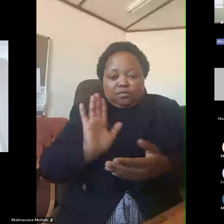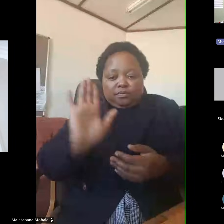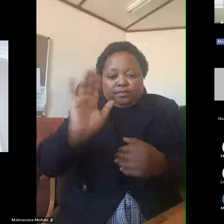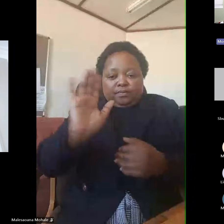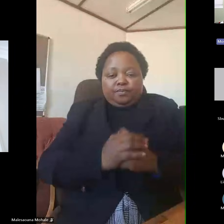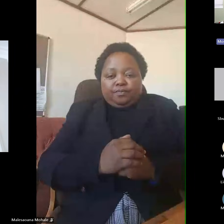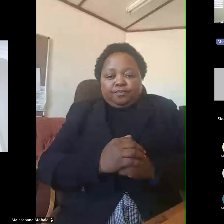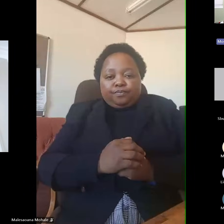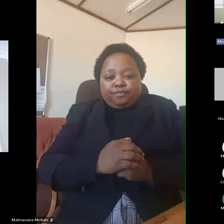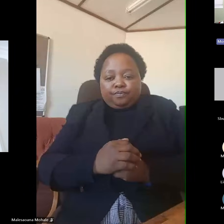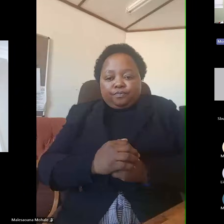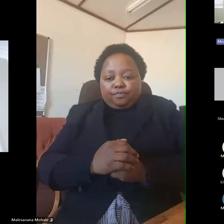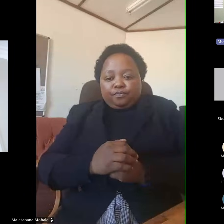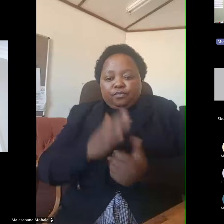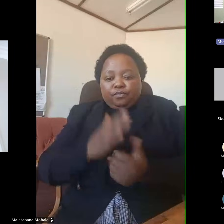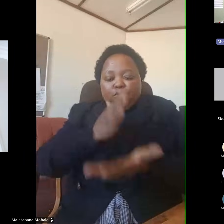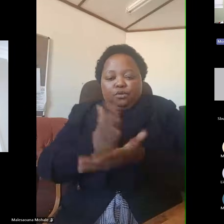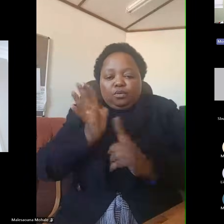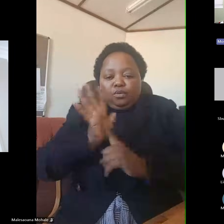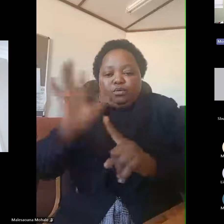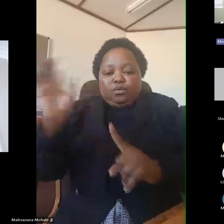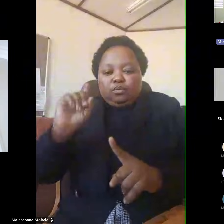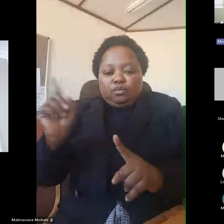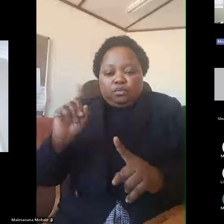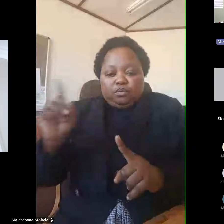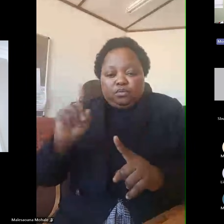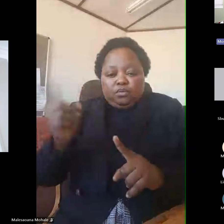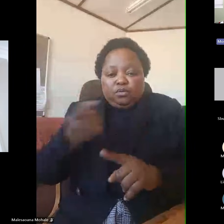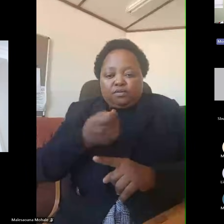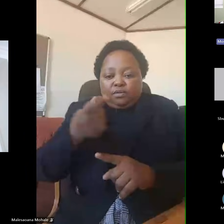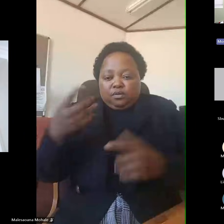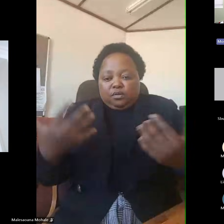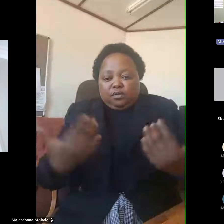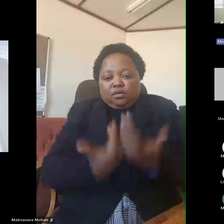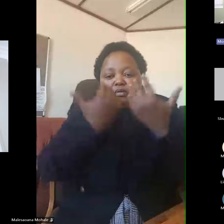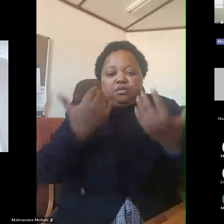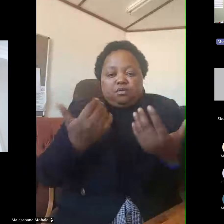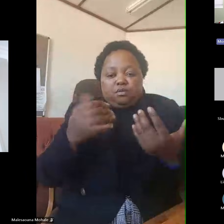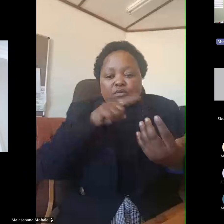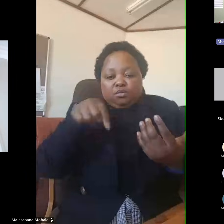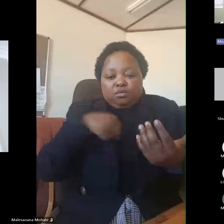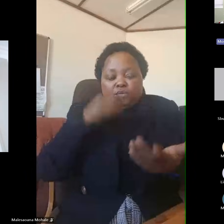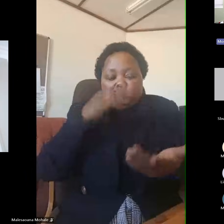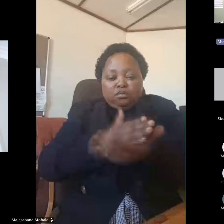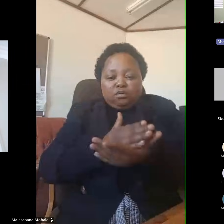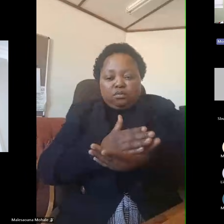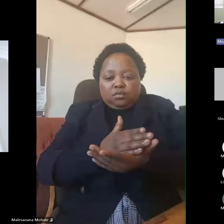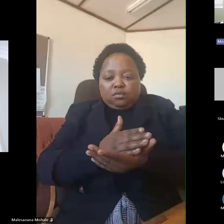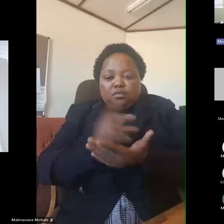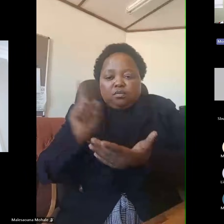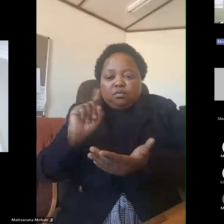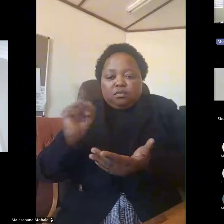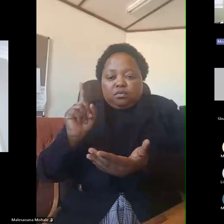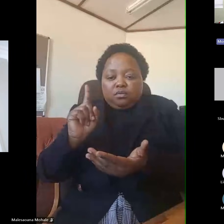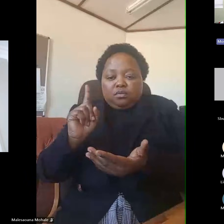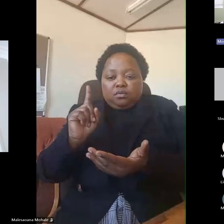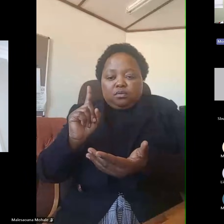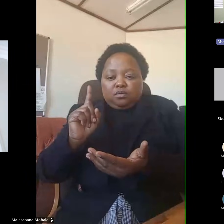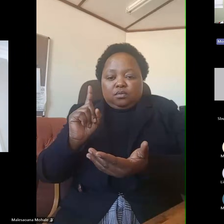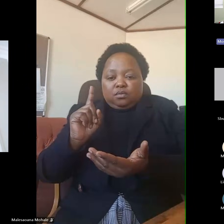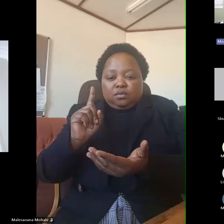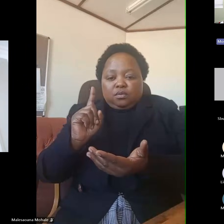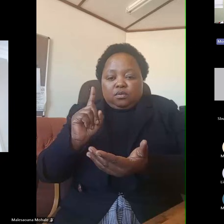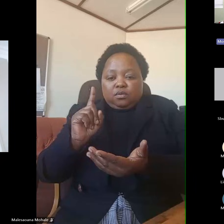Obviously, she pointed some few challenges that we still have to go over in terms of coordination,